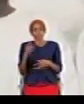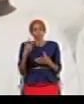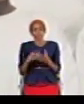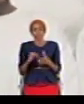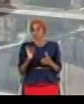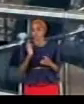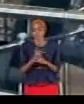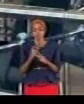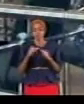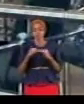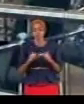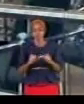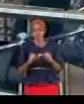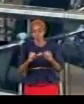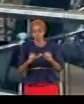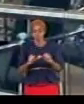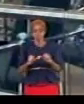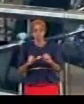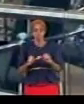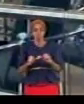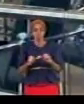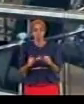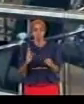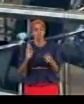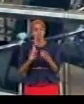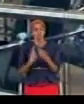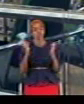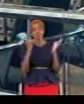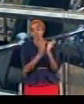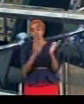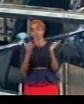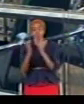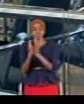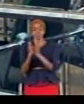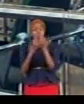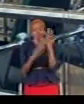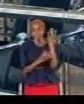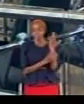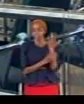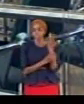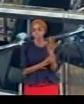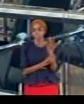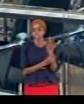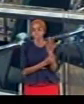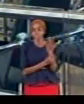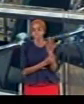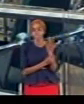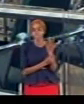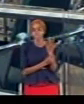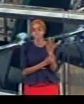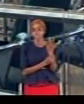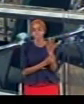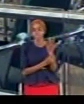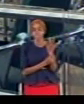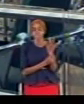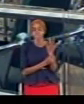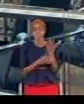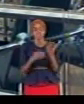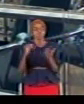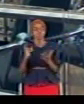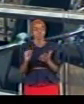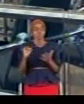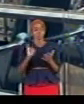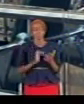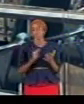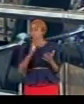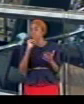I'll keep holding on. Yes, to that. Yes, yes, yes. No,